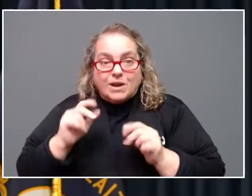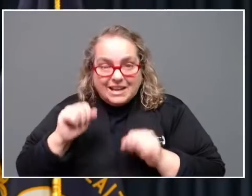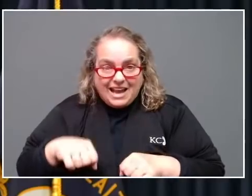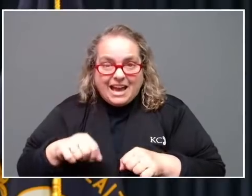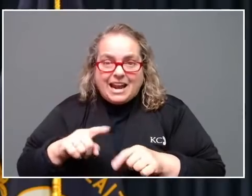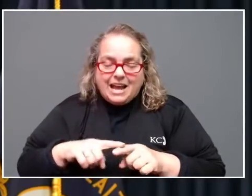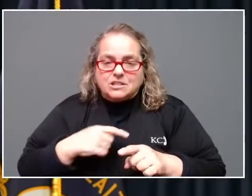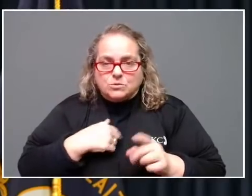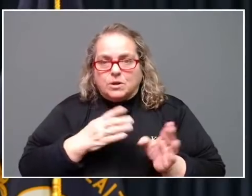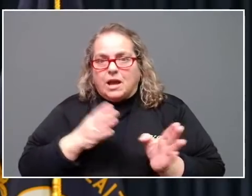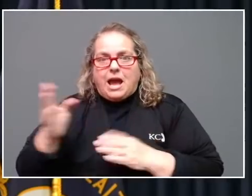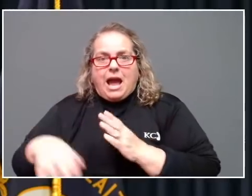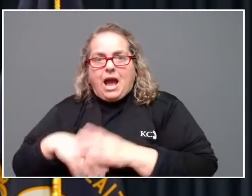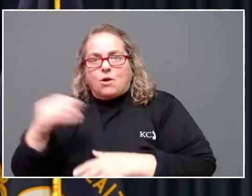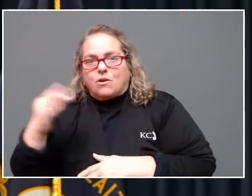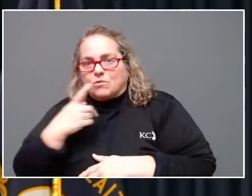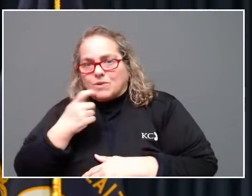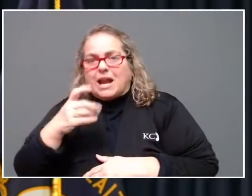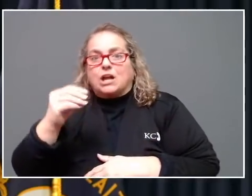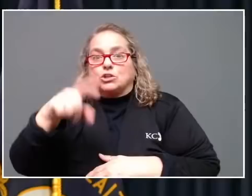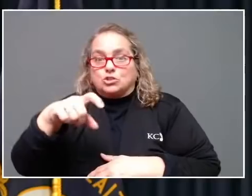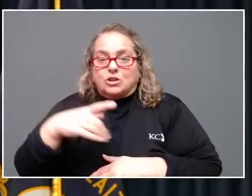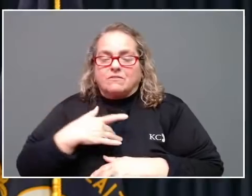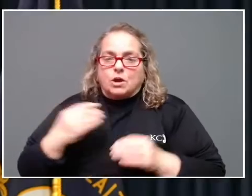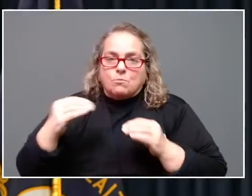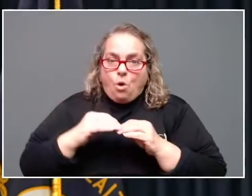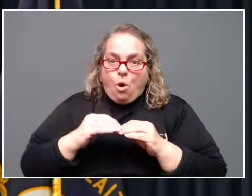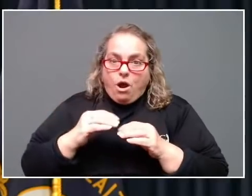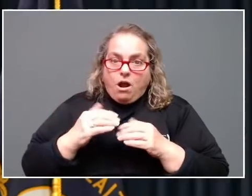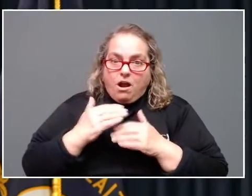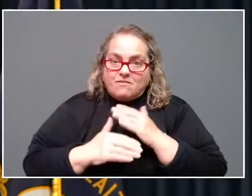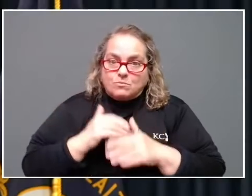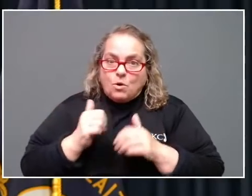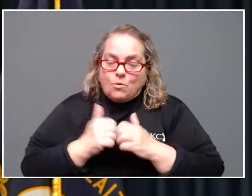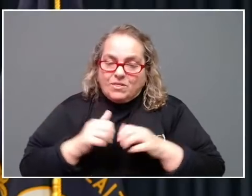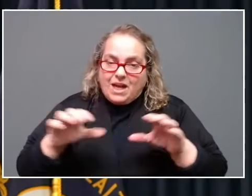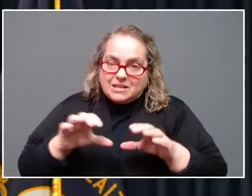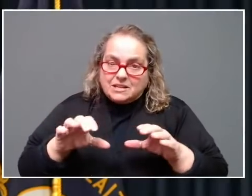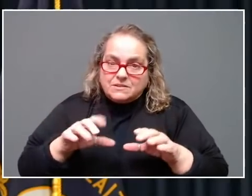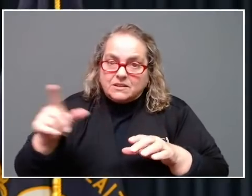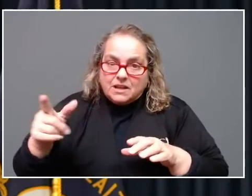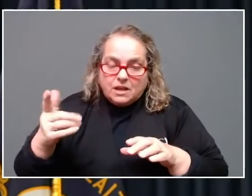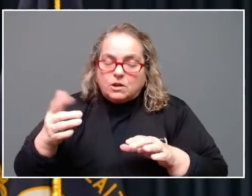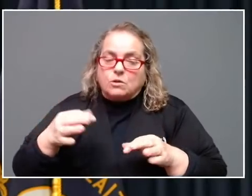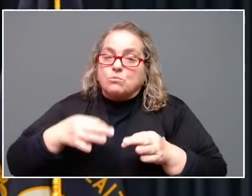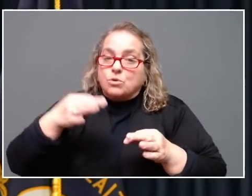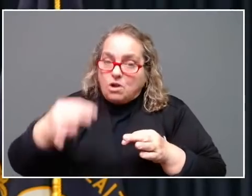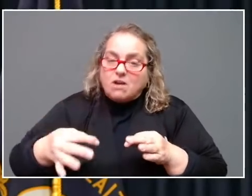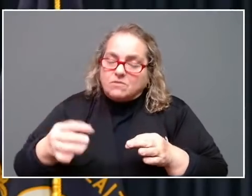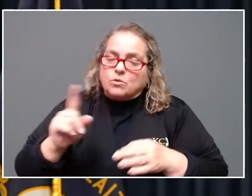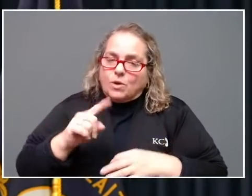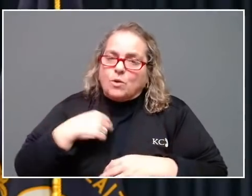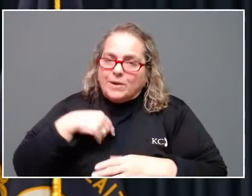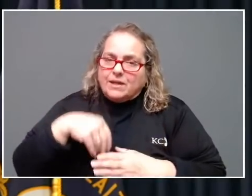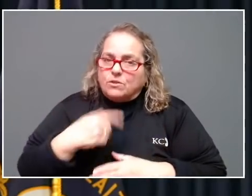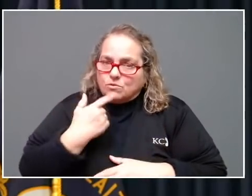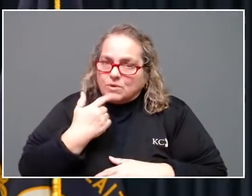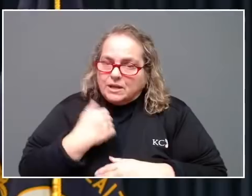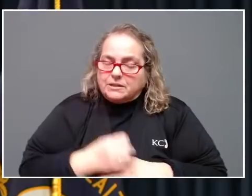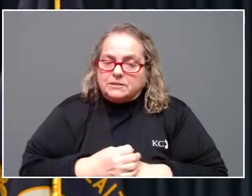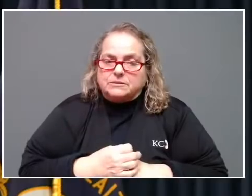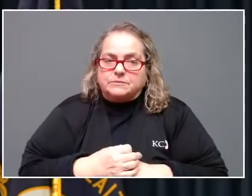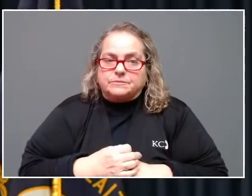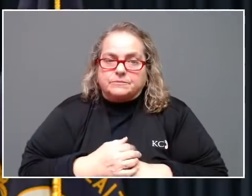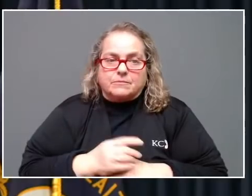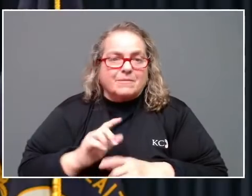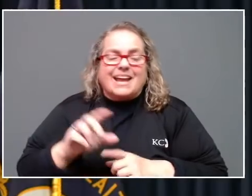red, and should feel more comfortable with activities that they may put off when we are in the red. But even